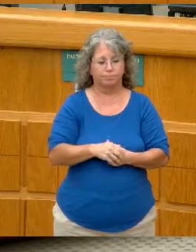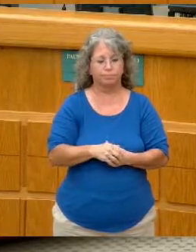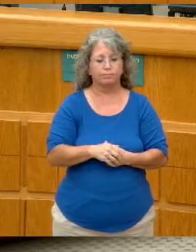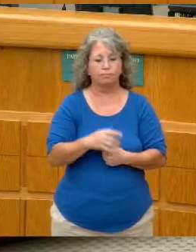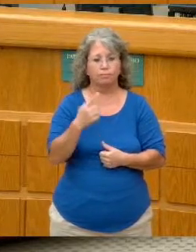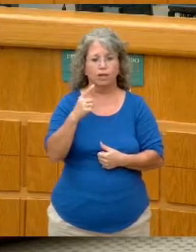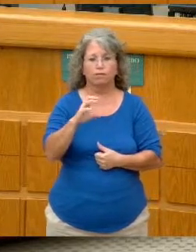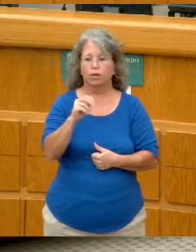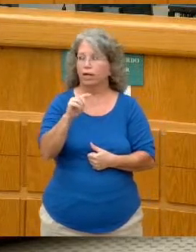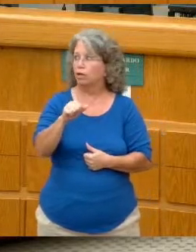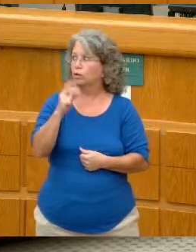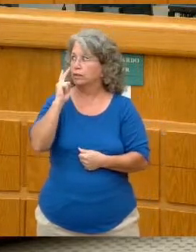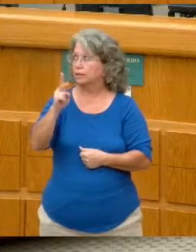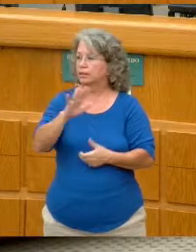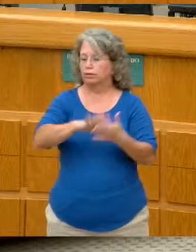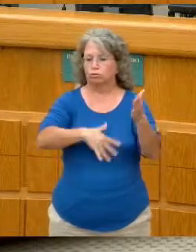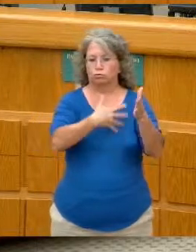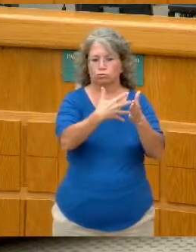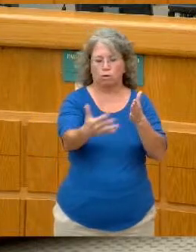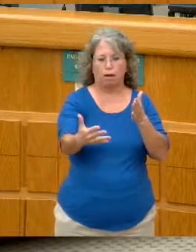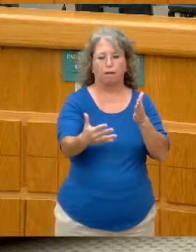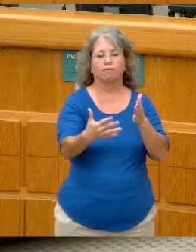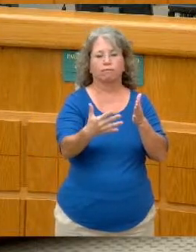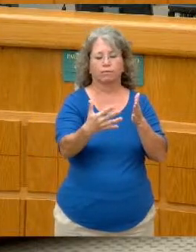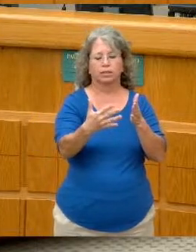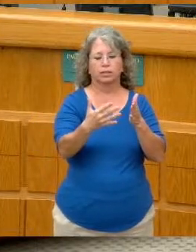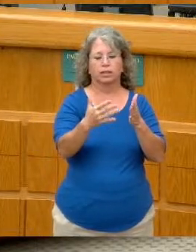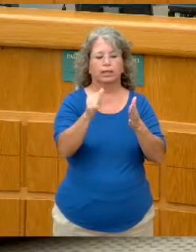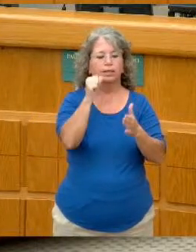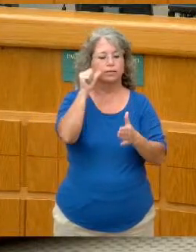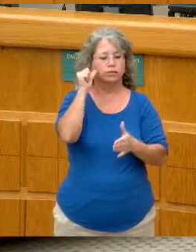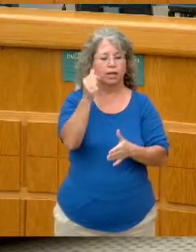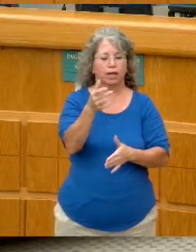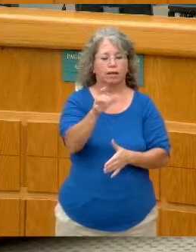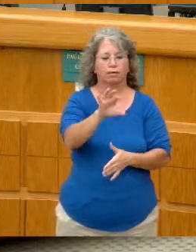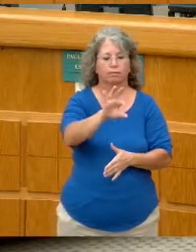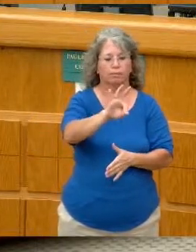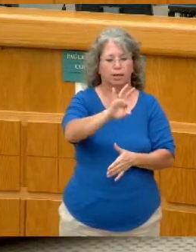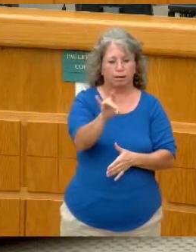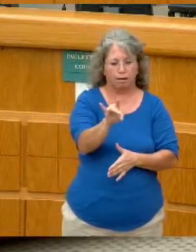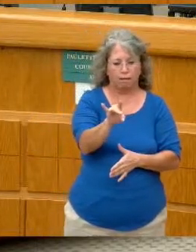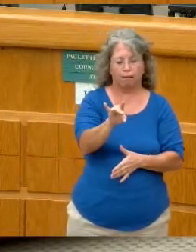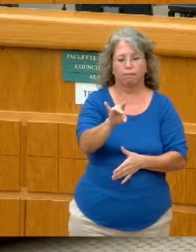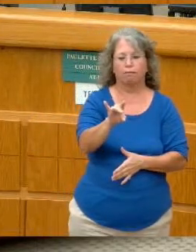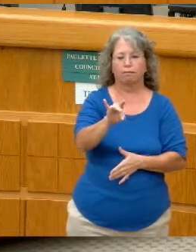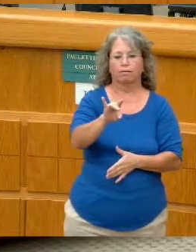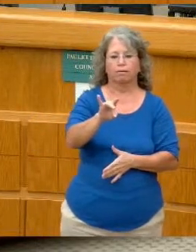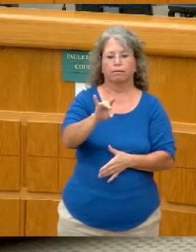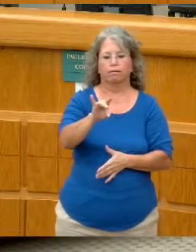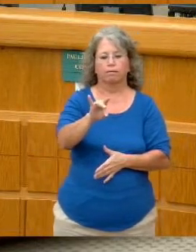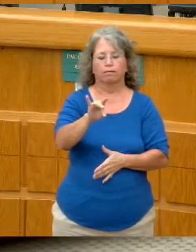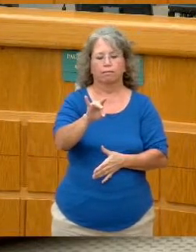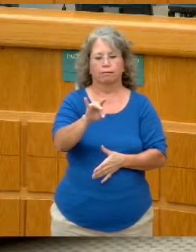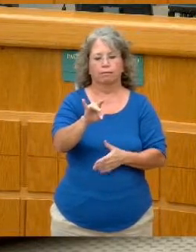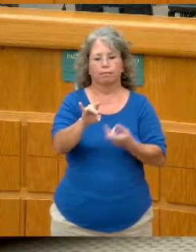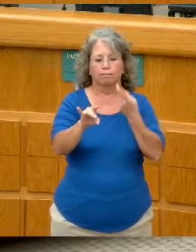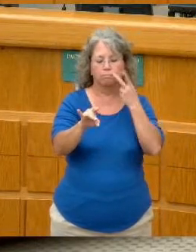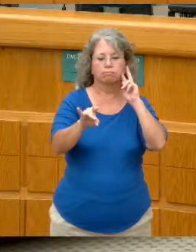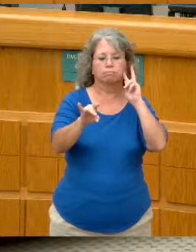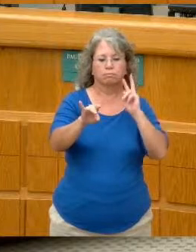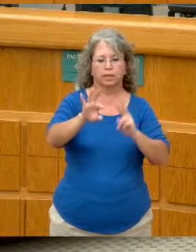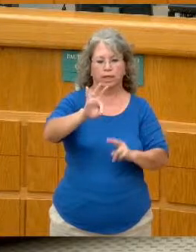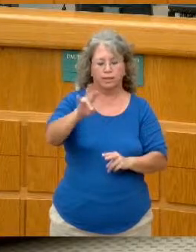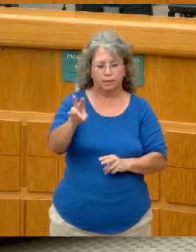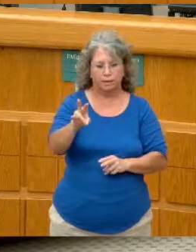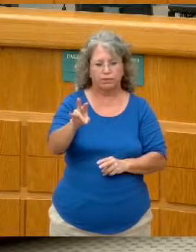see that on the graph here. At 98 yesterday, 97 on, what was that,